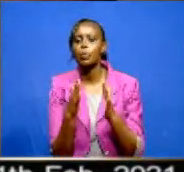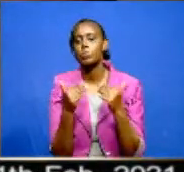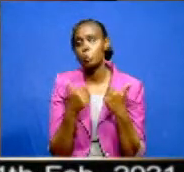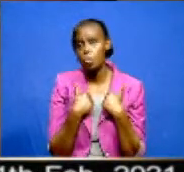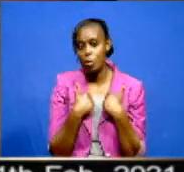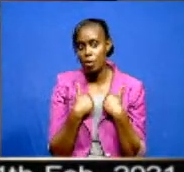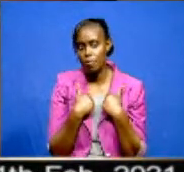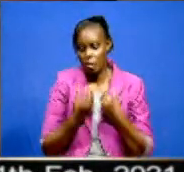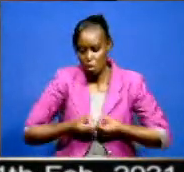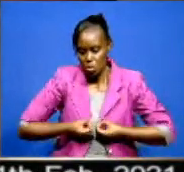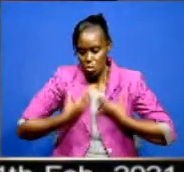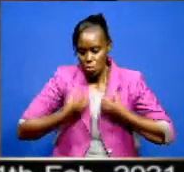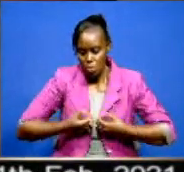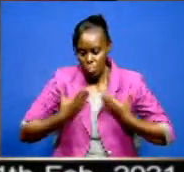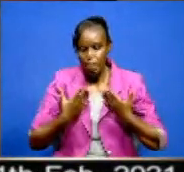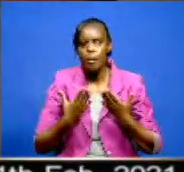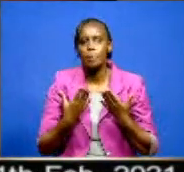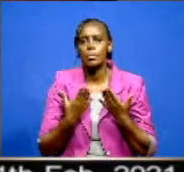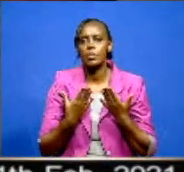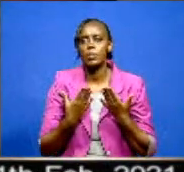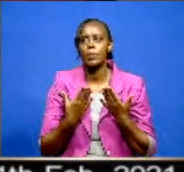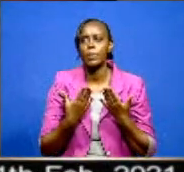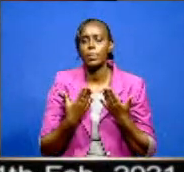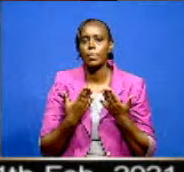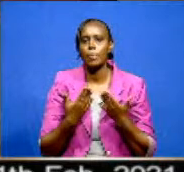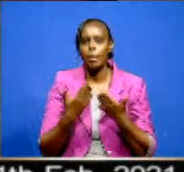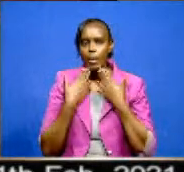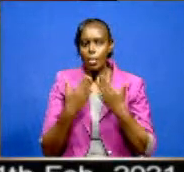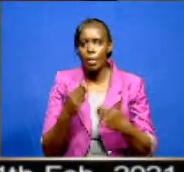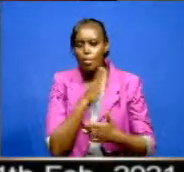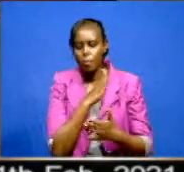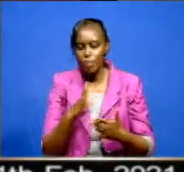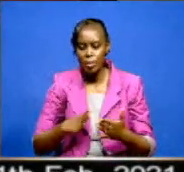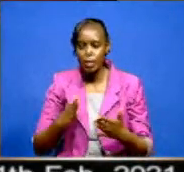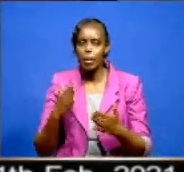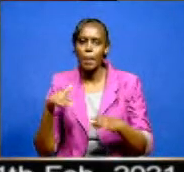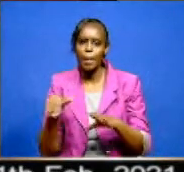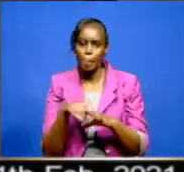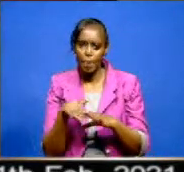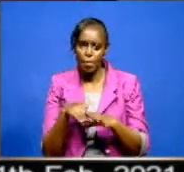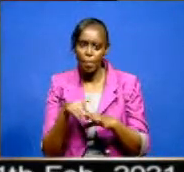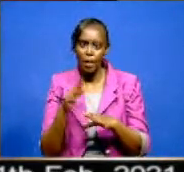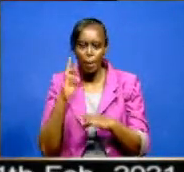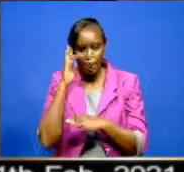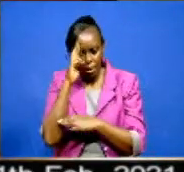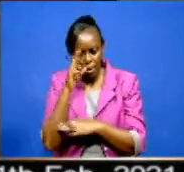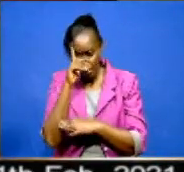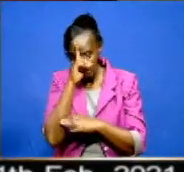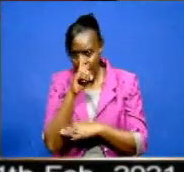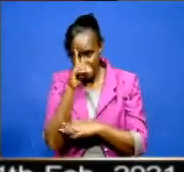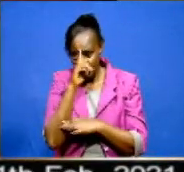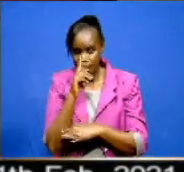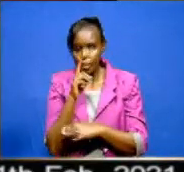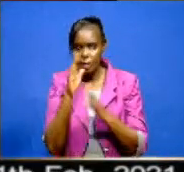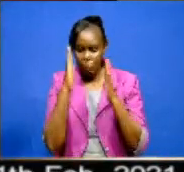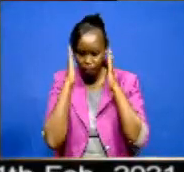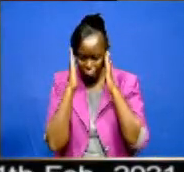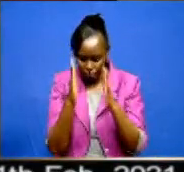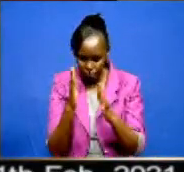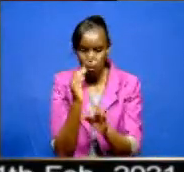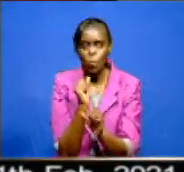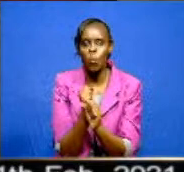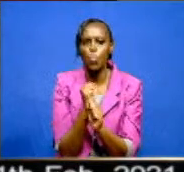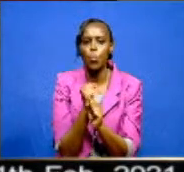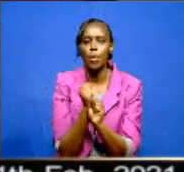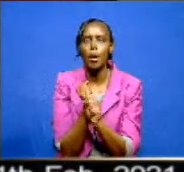to express my gratitude to the committee members for their resilience and devotion to duty,